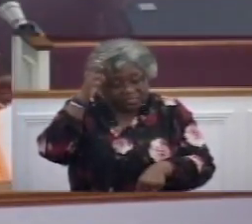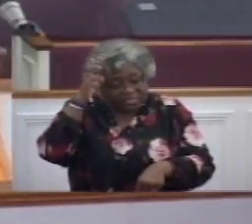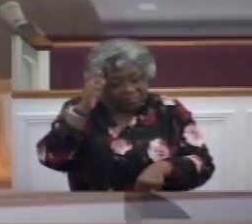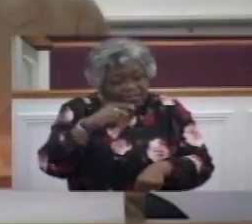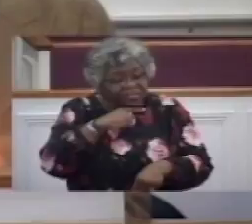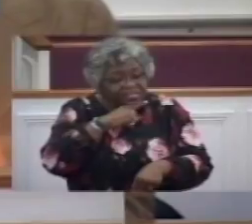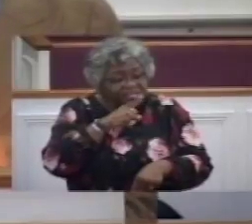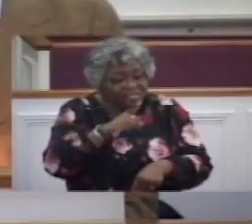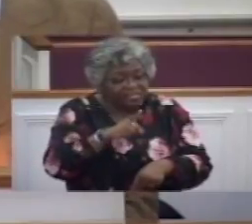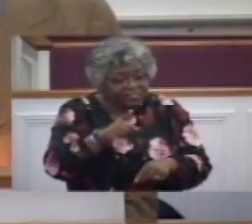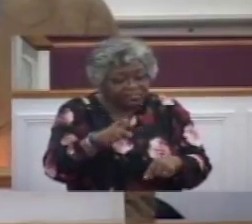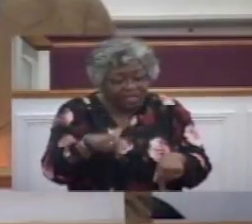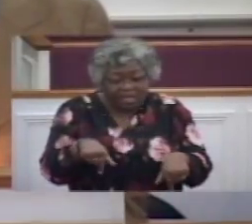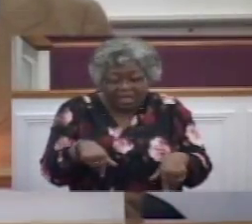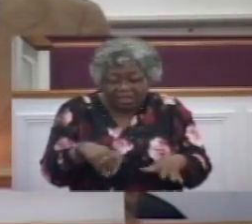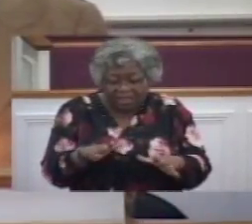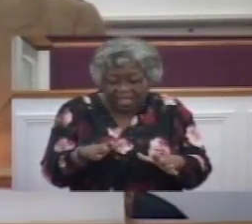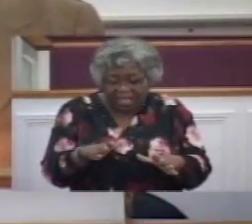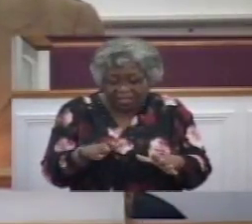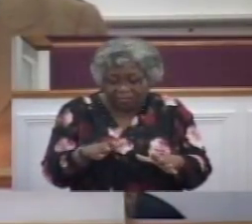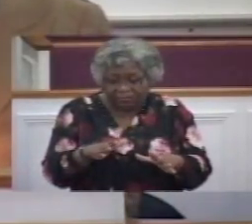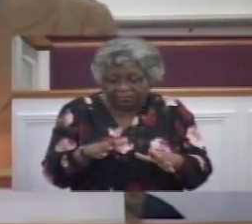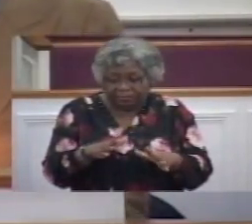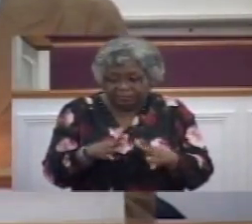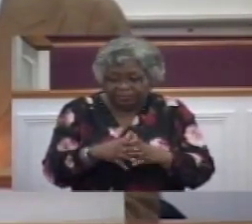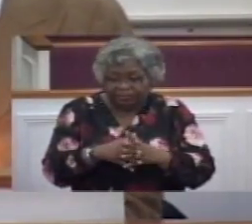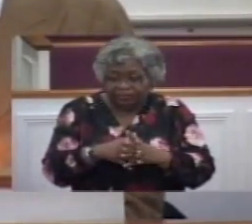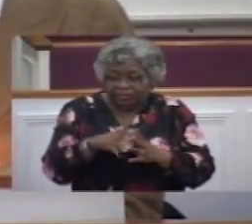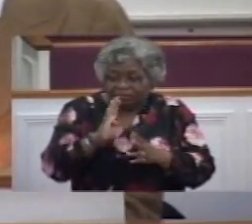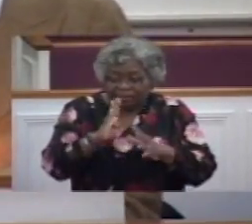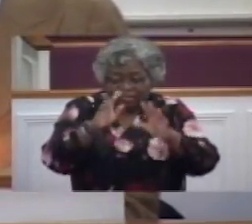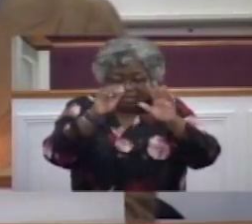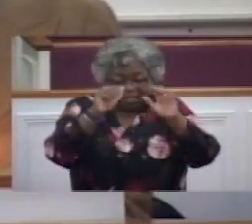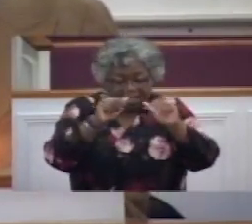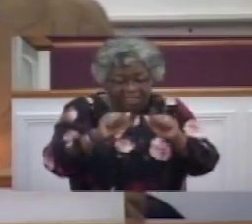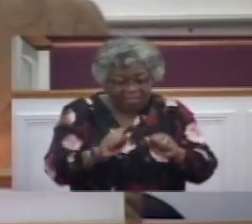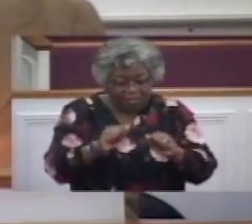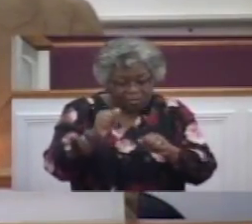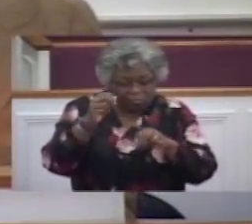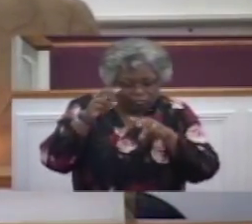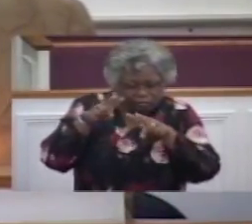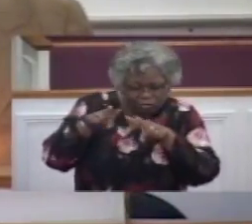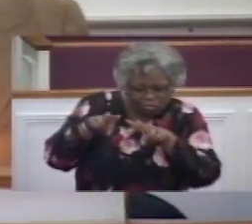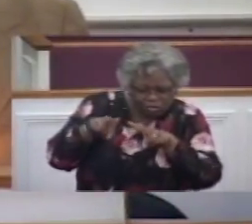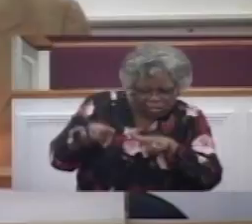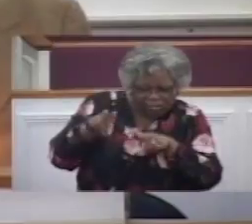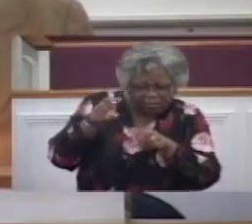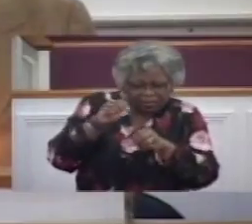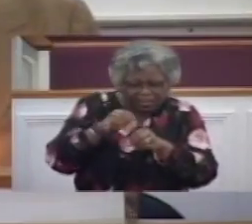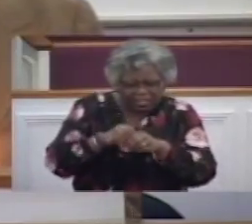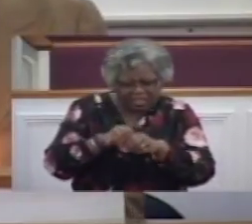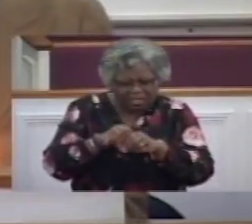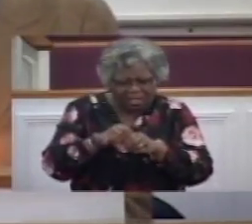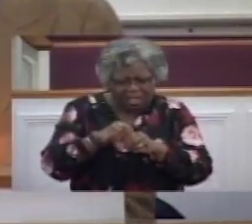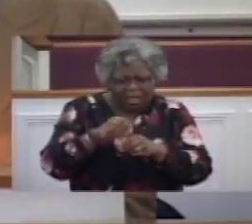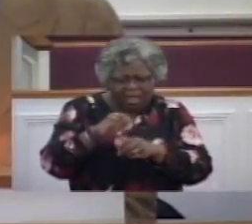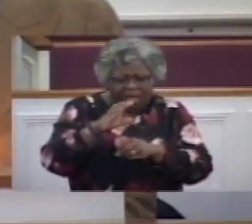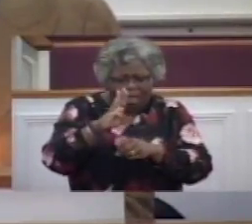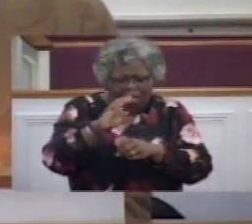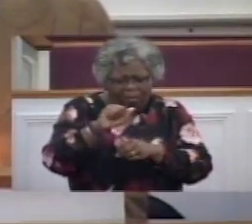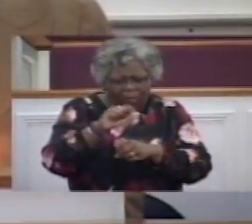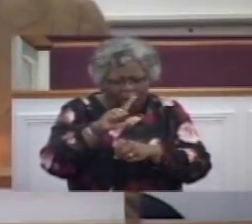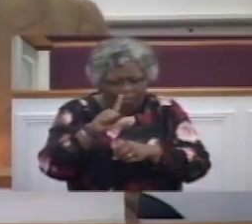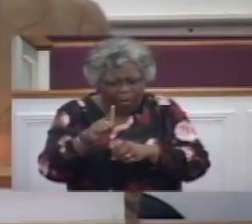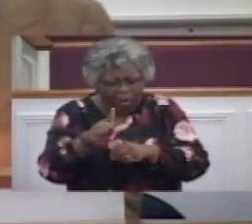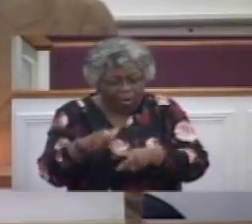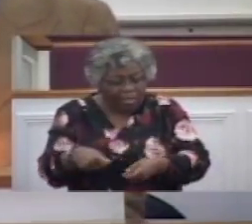Demonism allows a soothsayer to be able to look into a crystal ball and